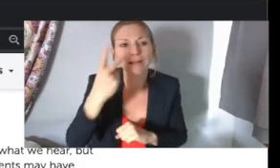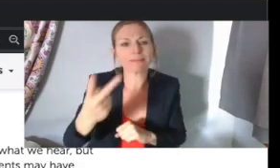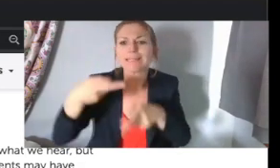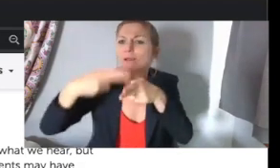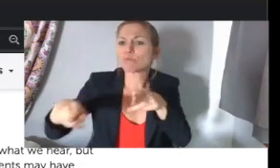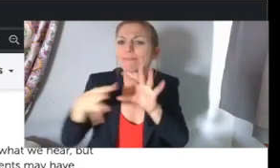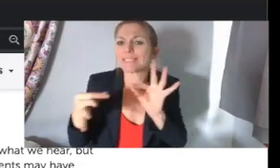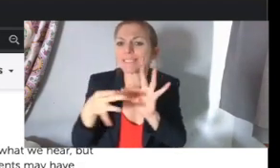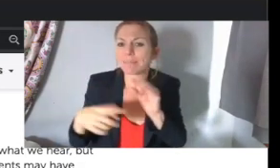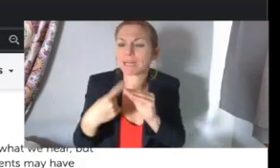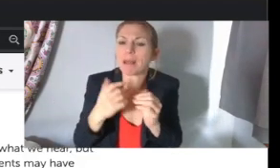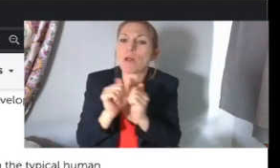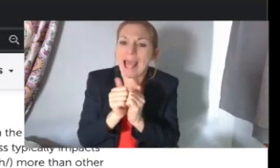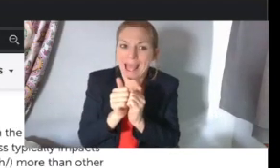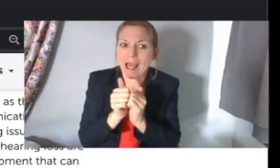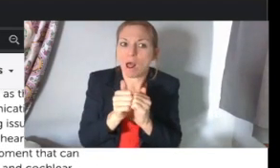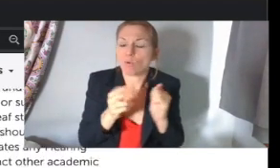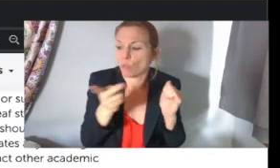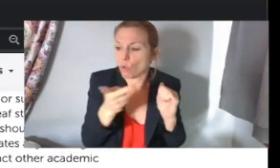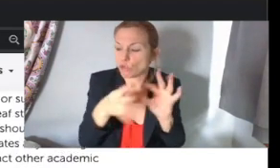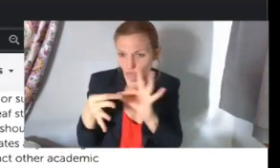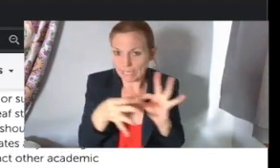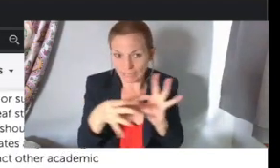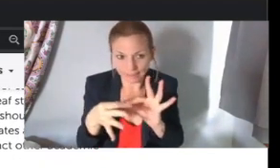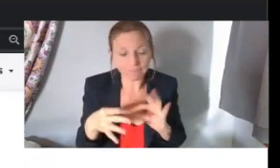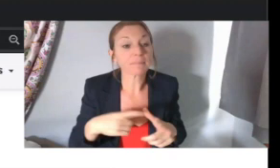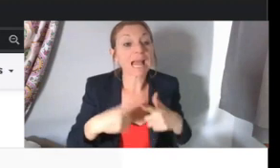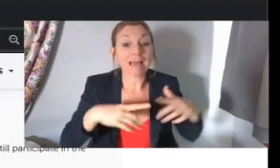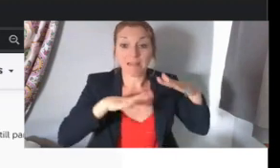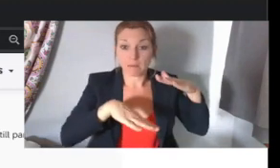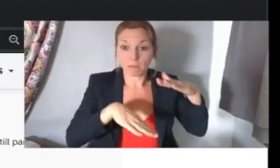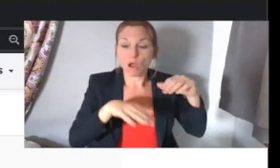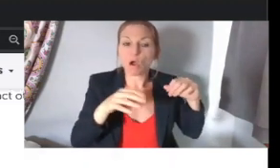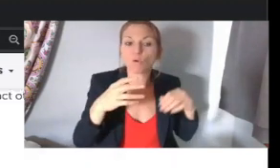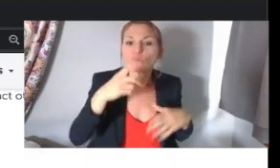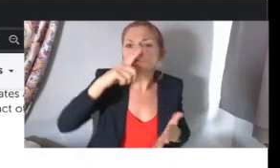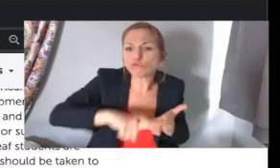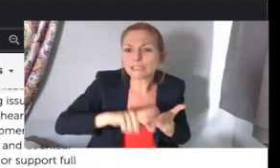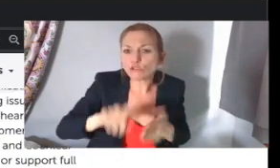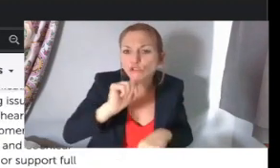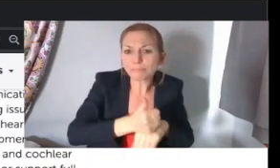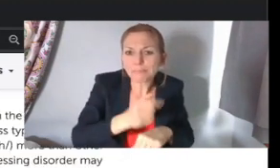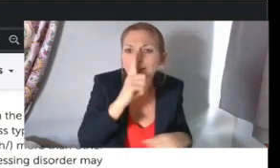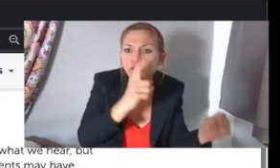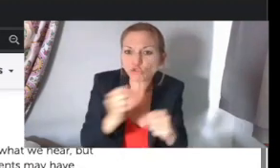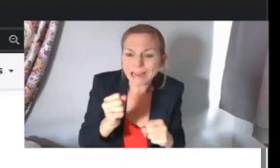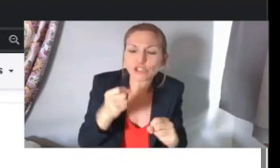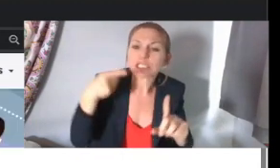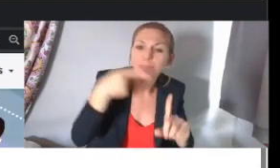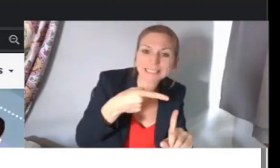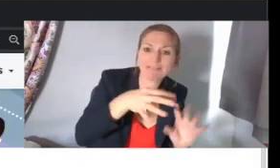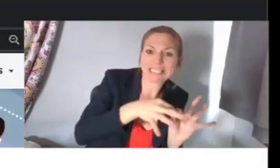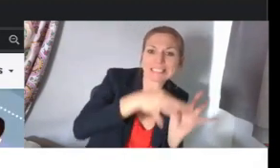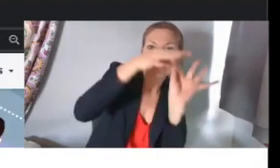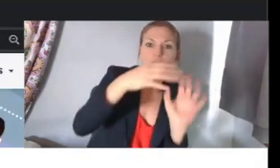statement about how those are related. And below, you can see research-based strategies specifically for that factor. And I'm going